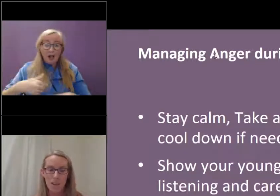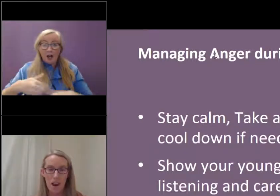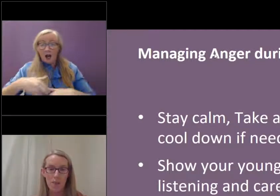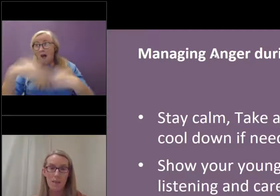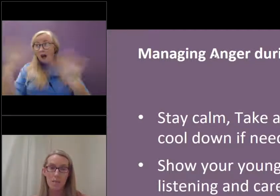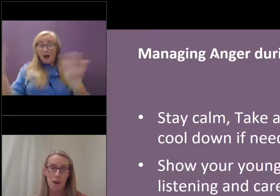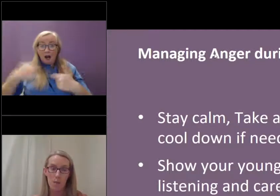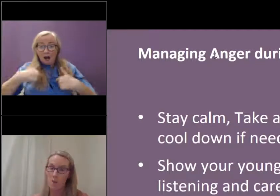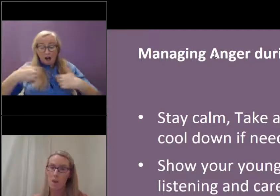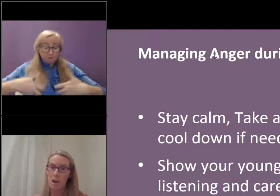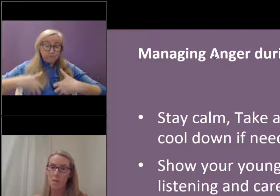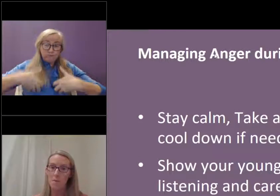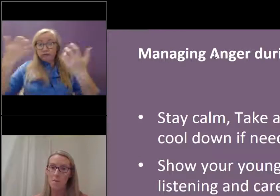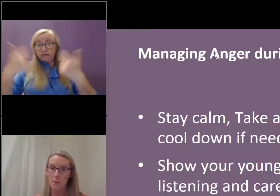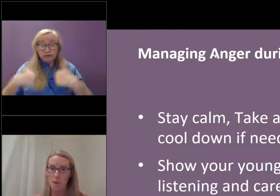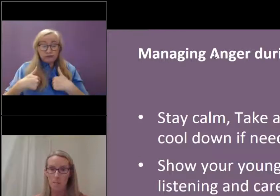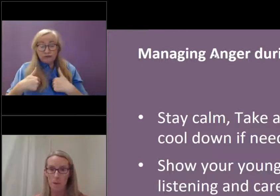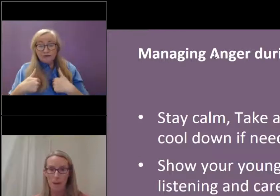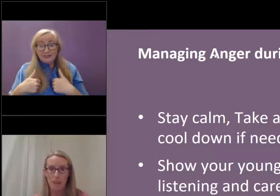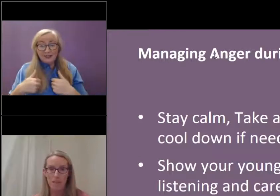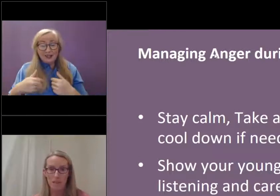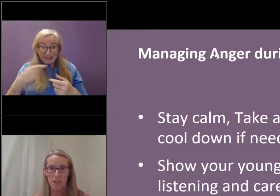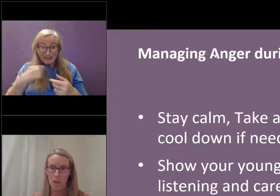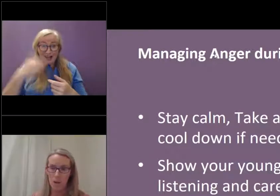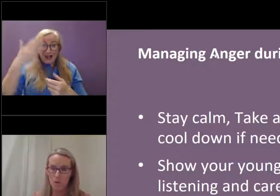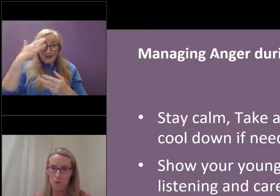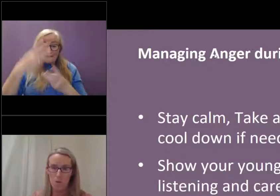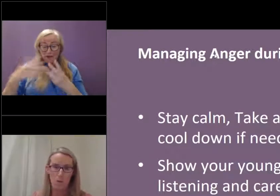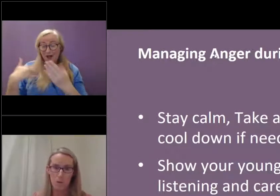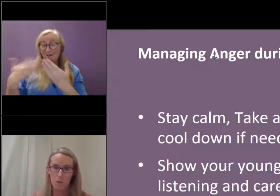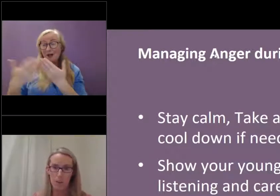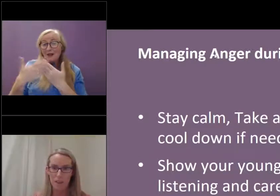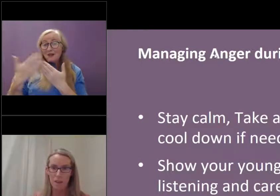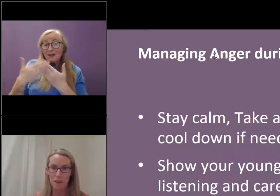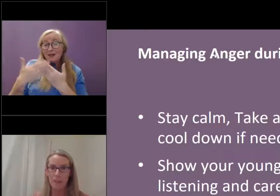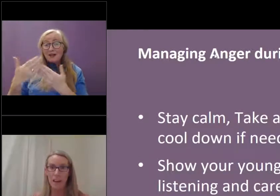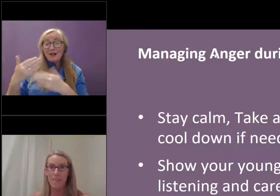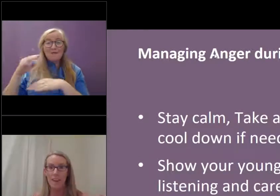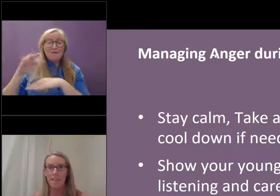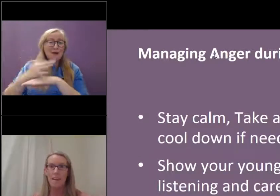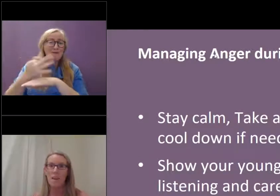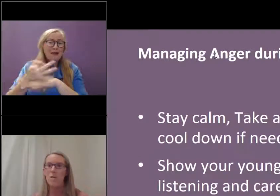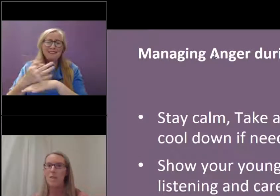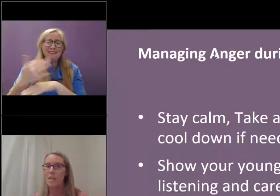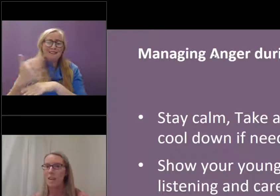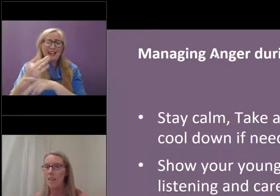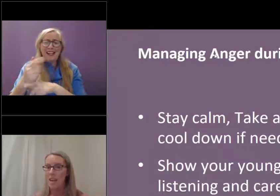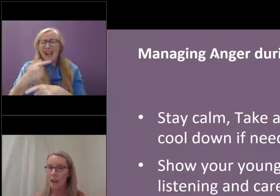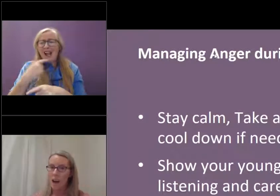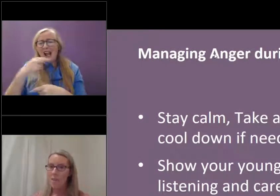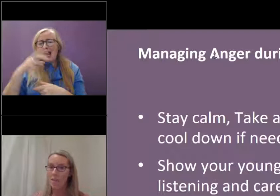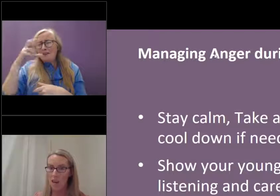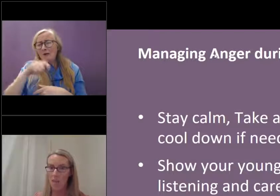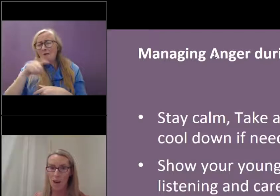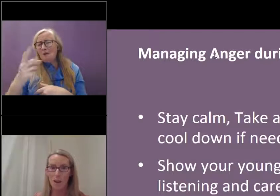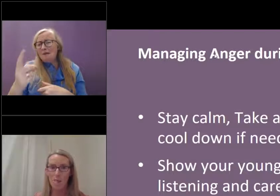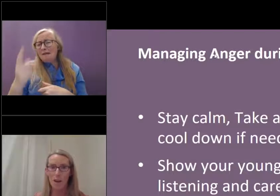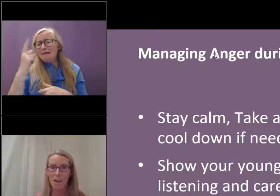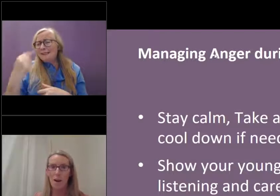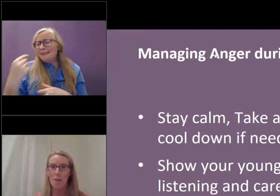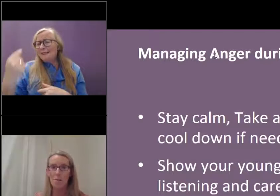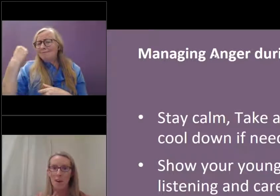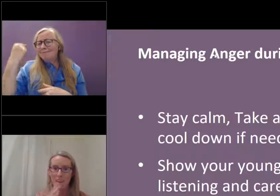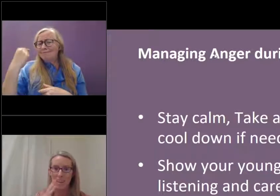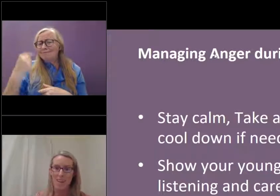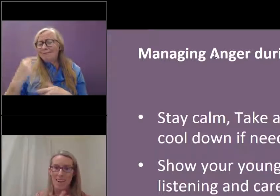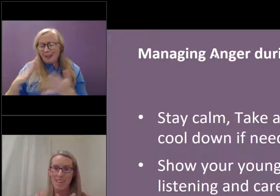know, because I would even know when I was young, my parents, you know, if I was in trouble for something, they'd be like, and that thing you did half a year ago, and I'm